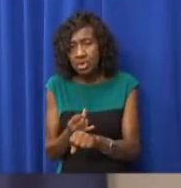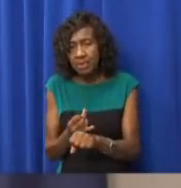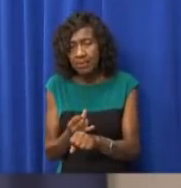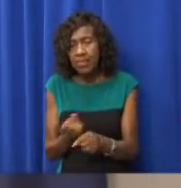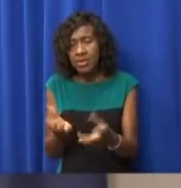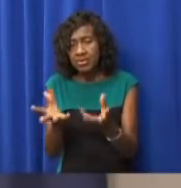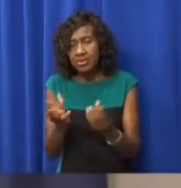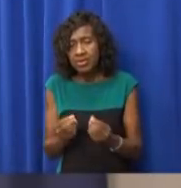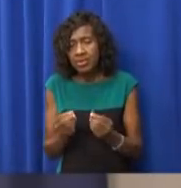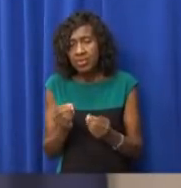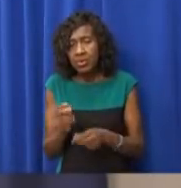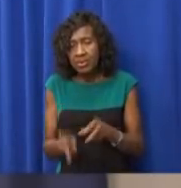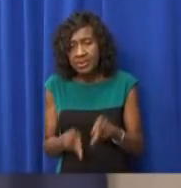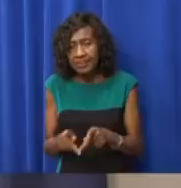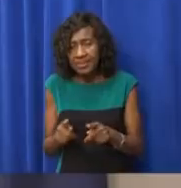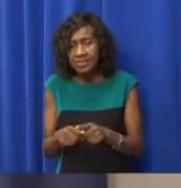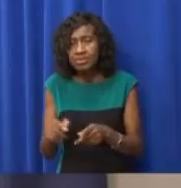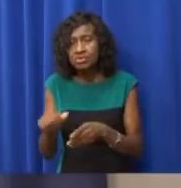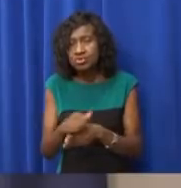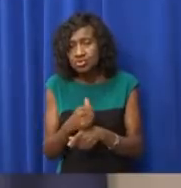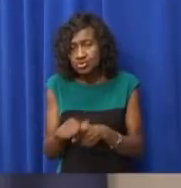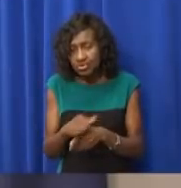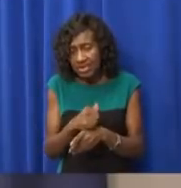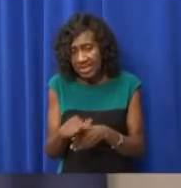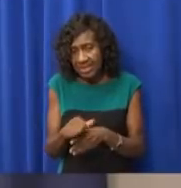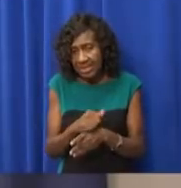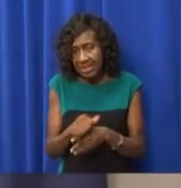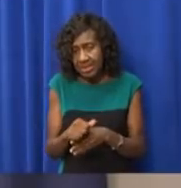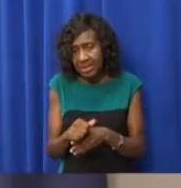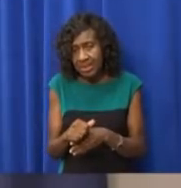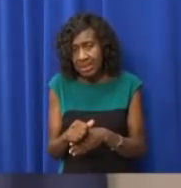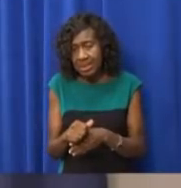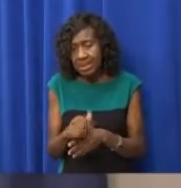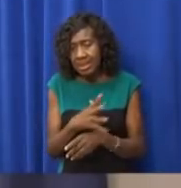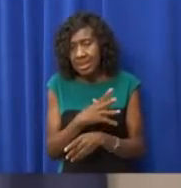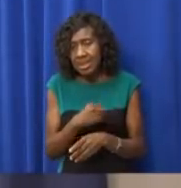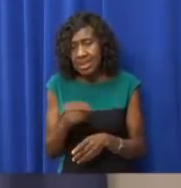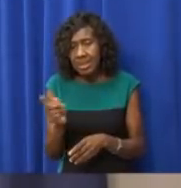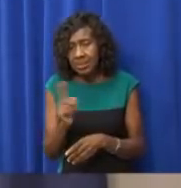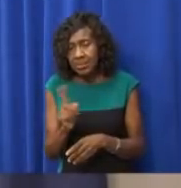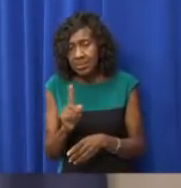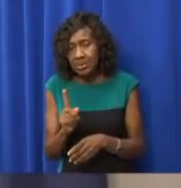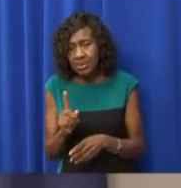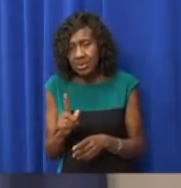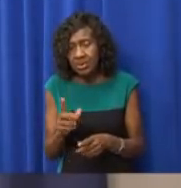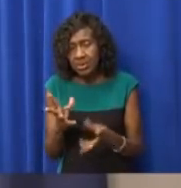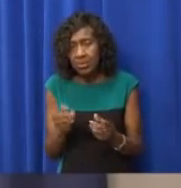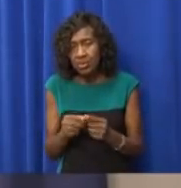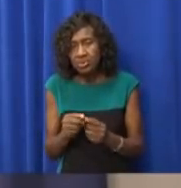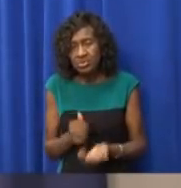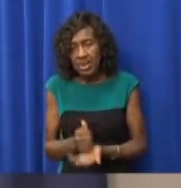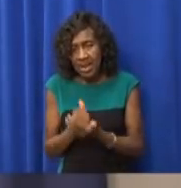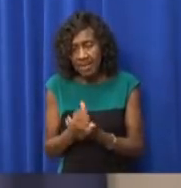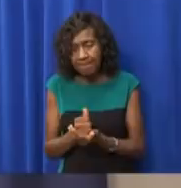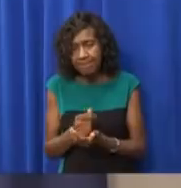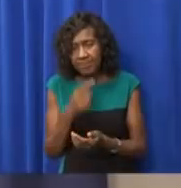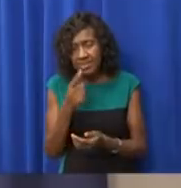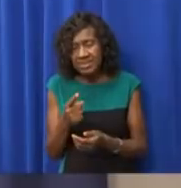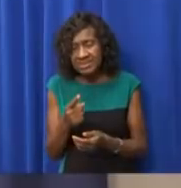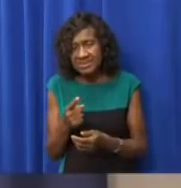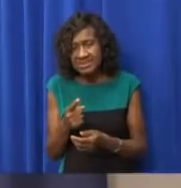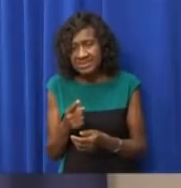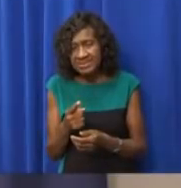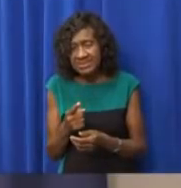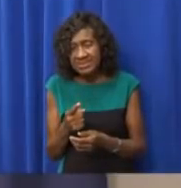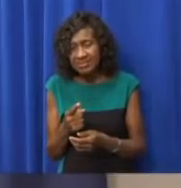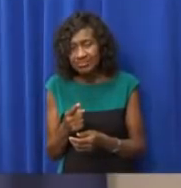up in and where we want to put most of our resources. But I think we need to concentrate. I think we're all over the place